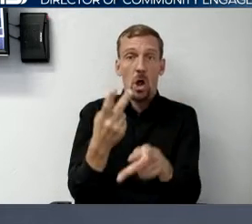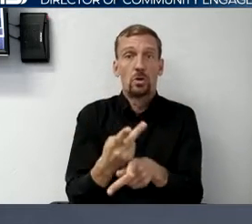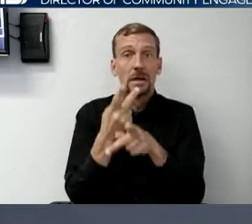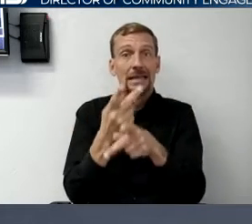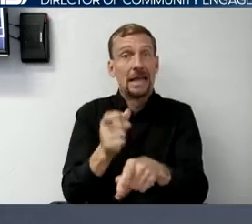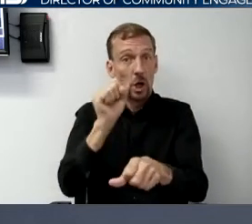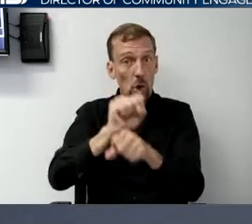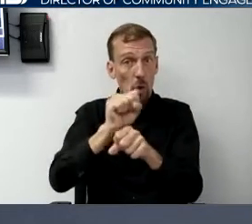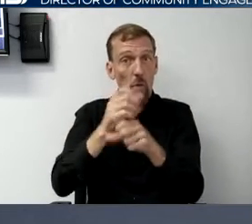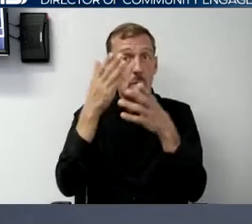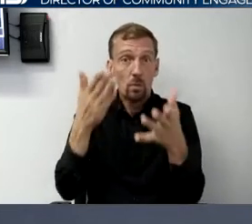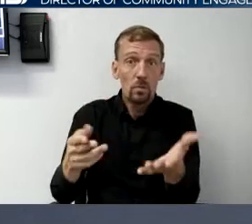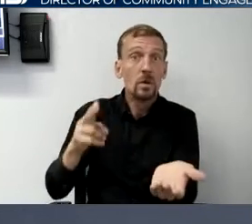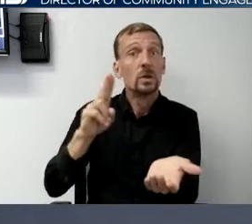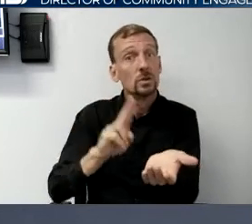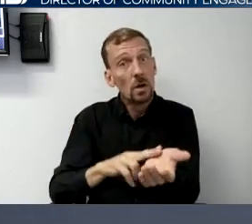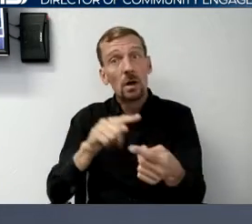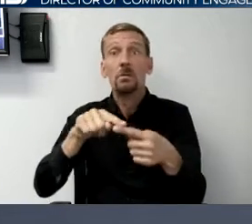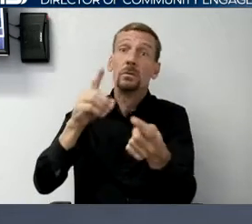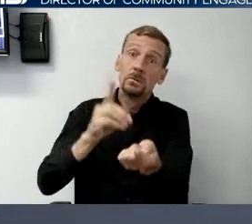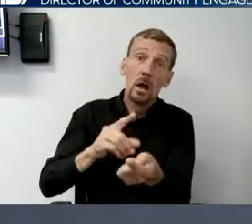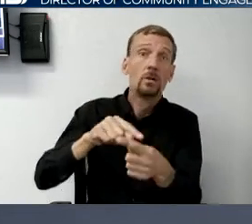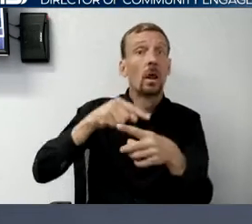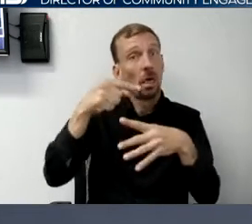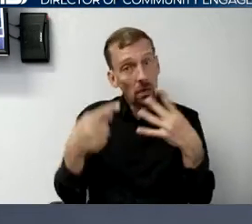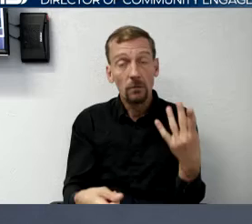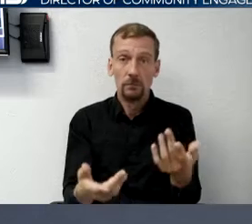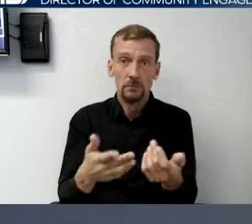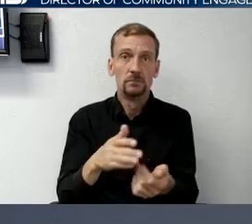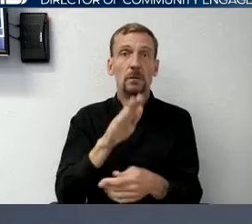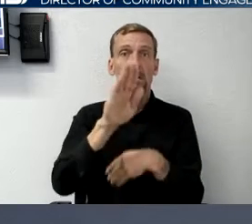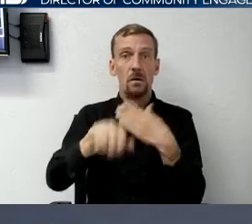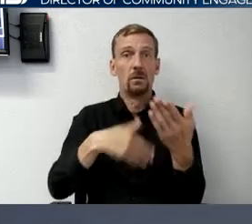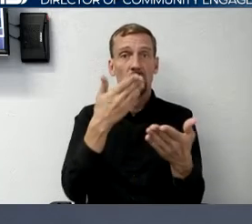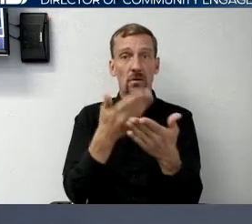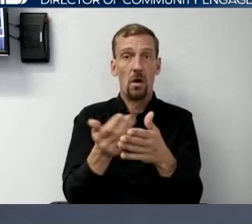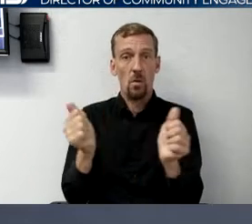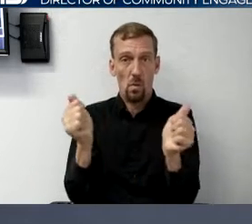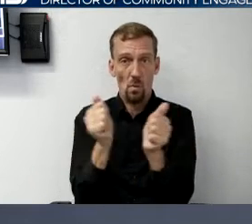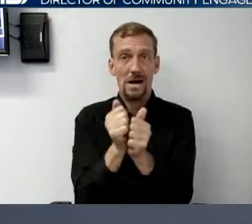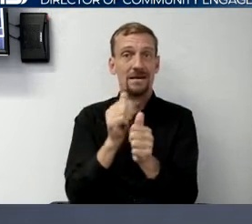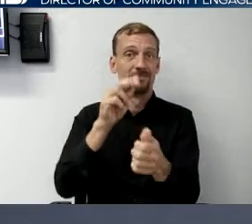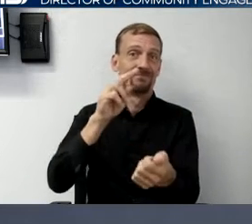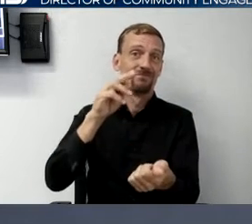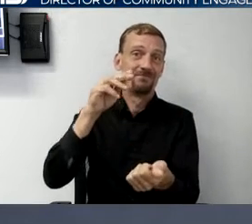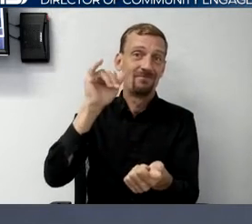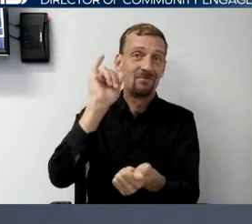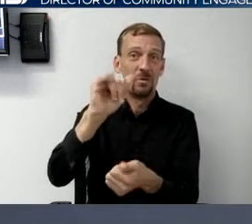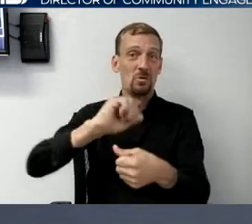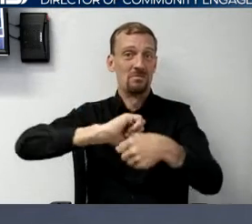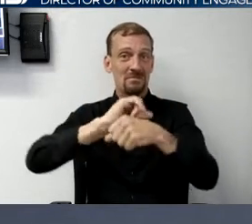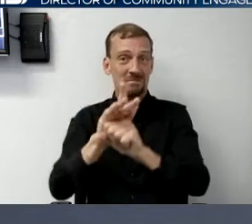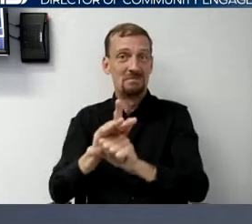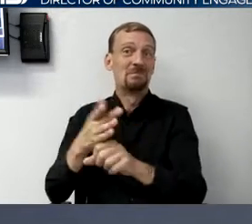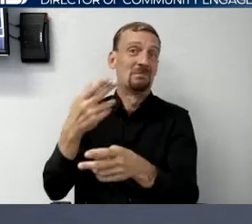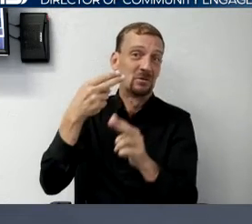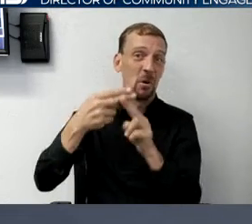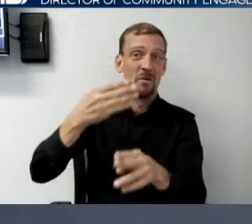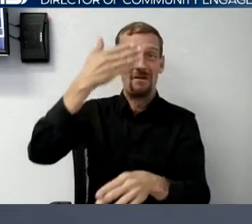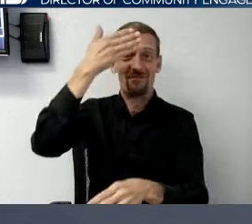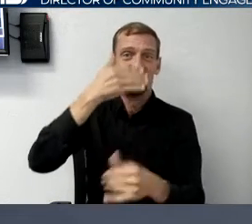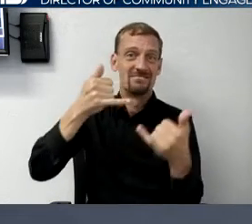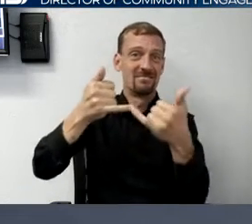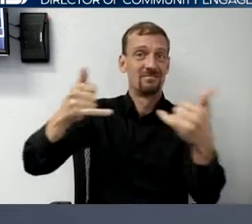who obviously are far from immune, in fact, they're really on the front lines, but they also practice some